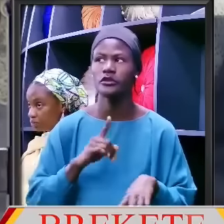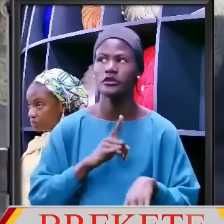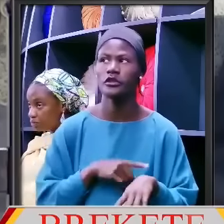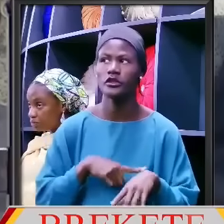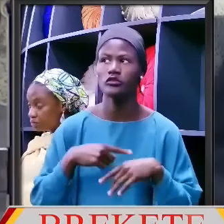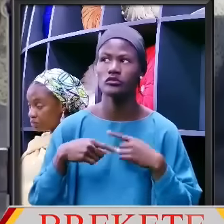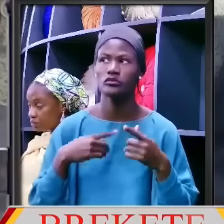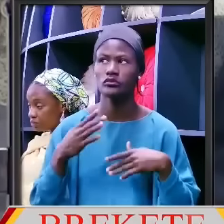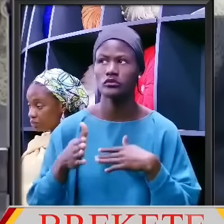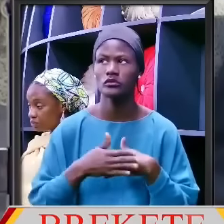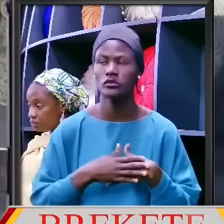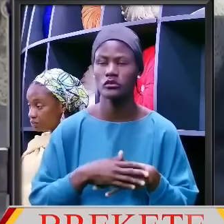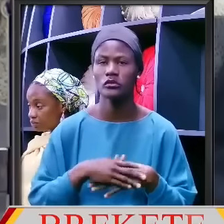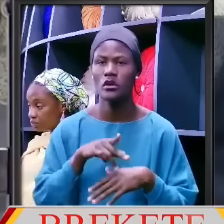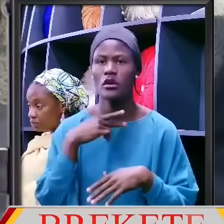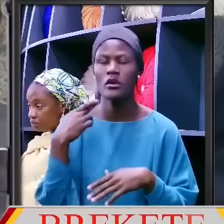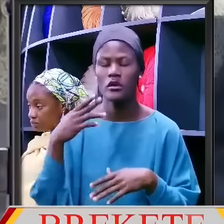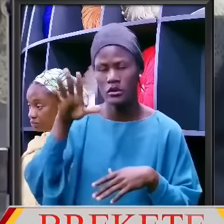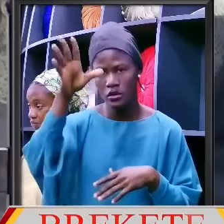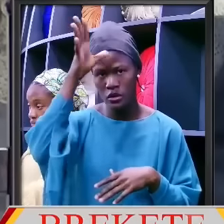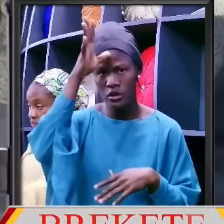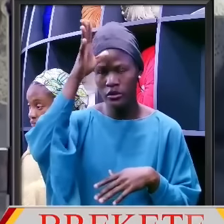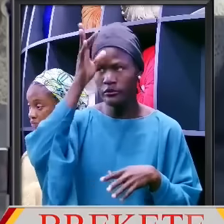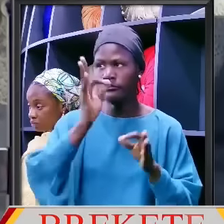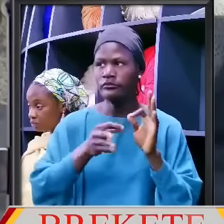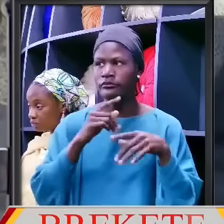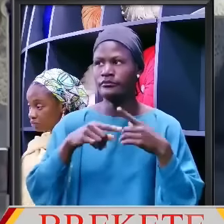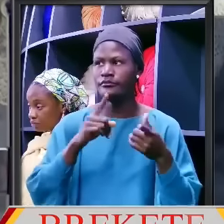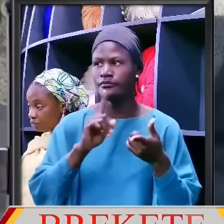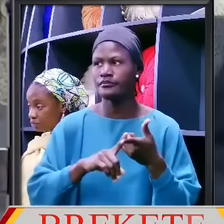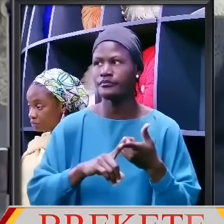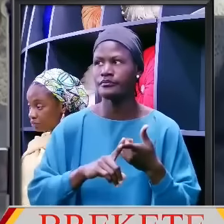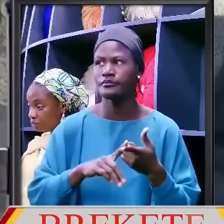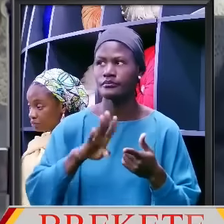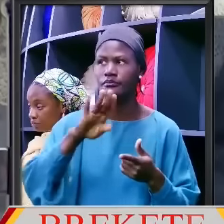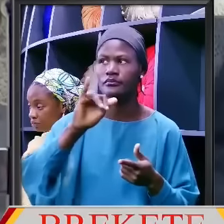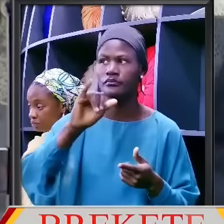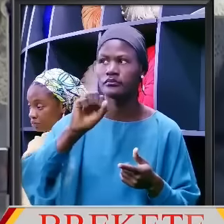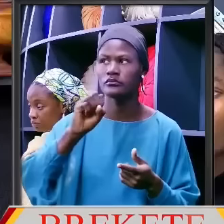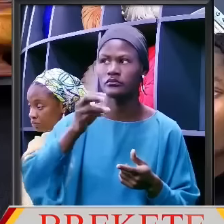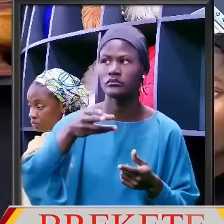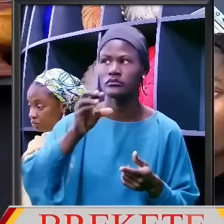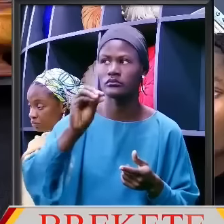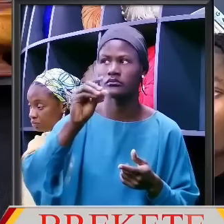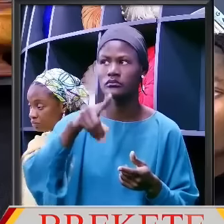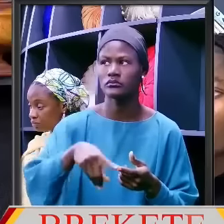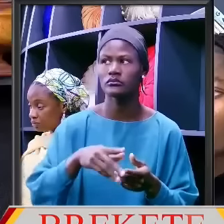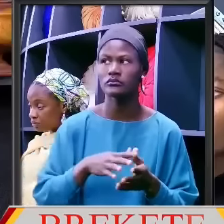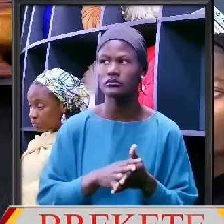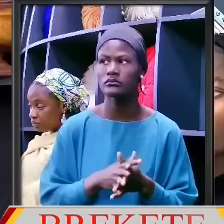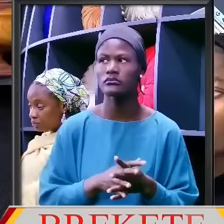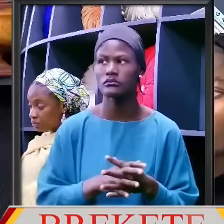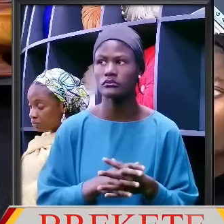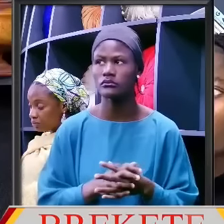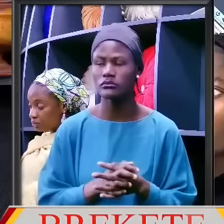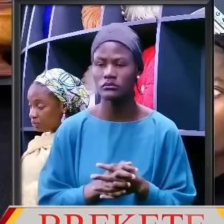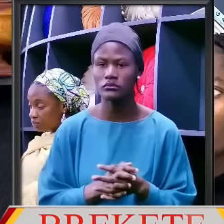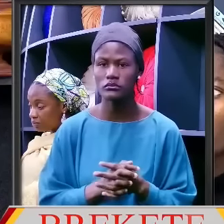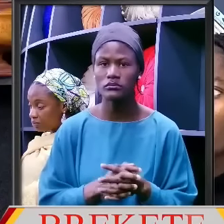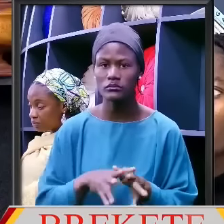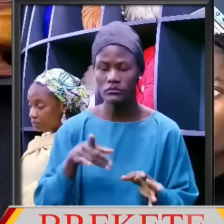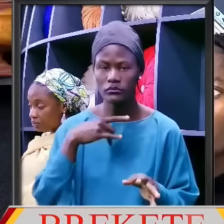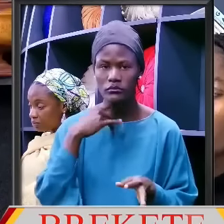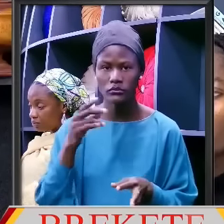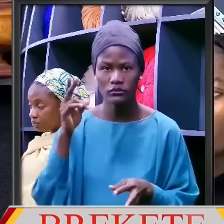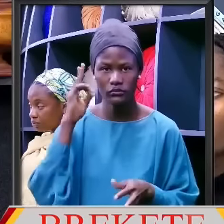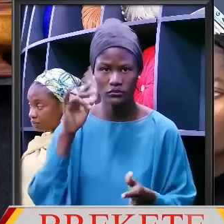back. The Reverend Father, because when you go to the bishop, it's Reverend Father that is the receptionist there. So they